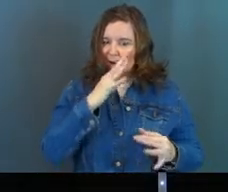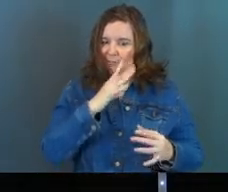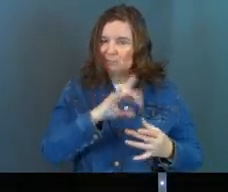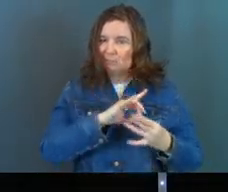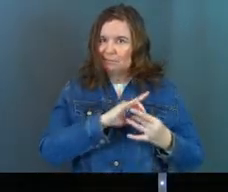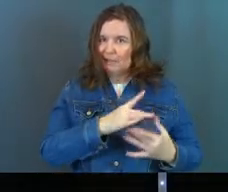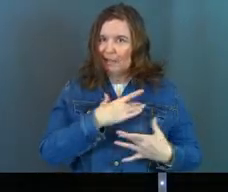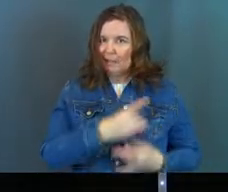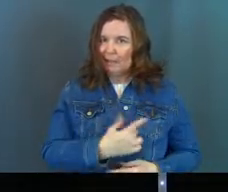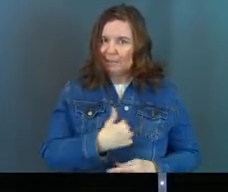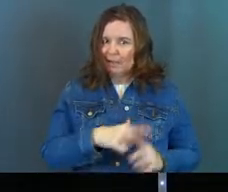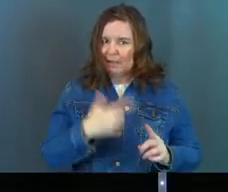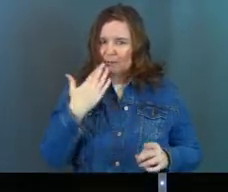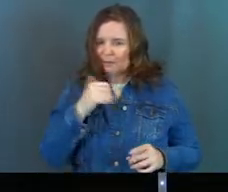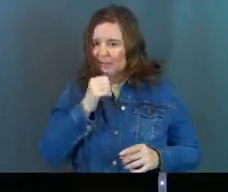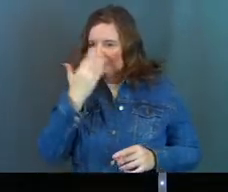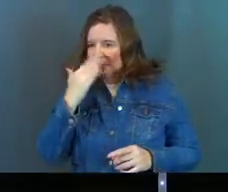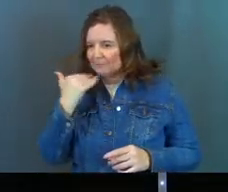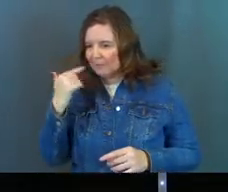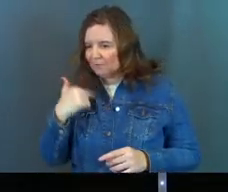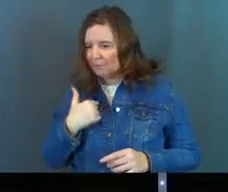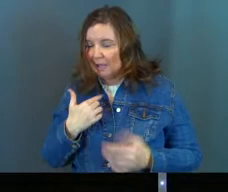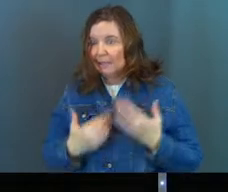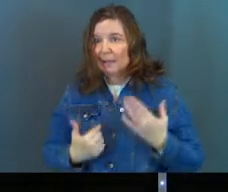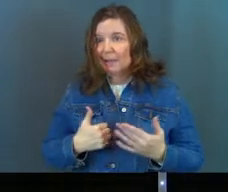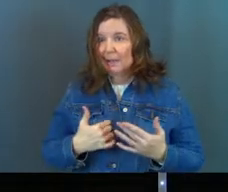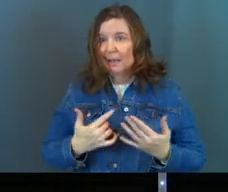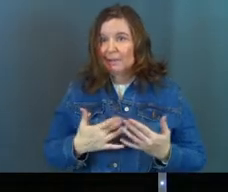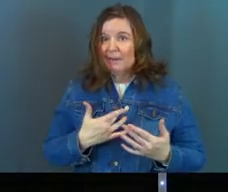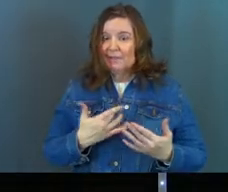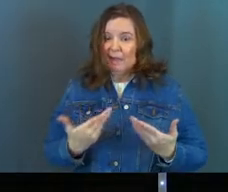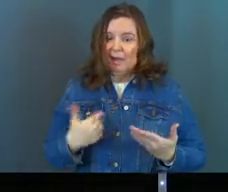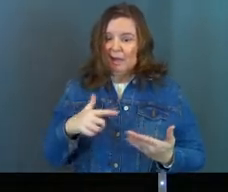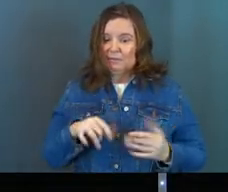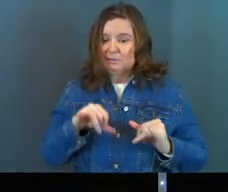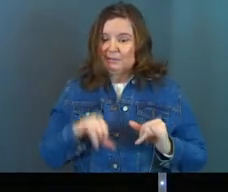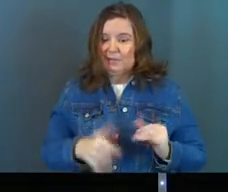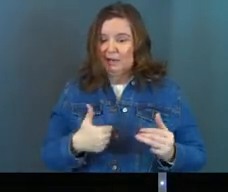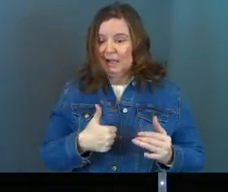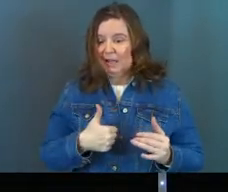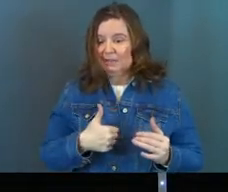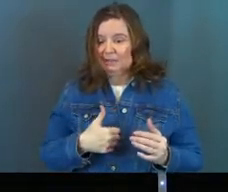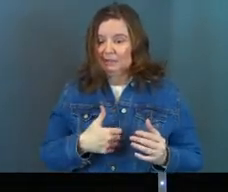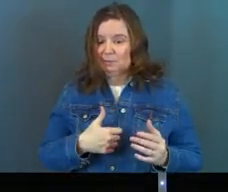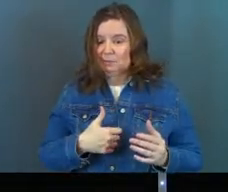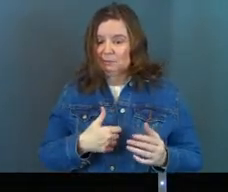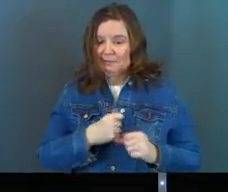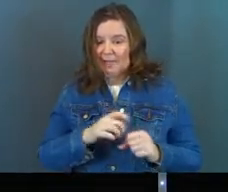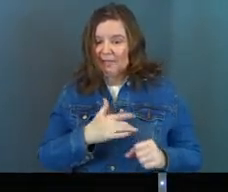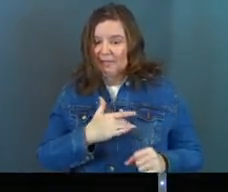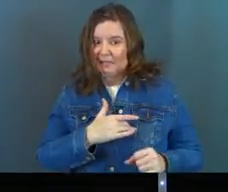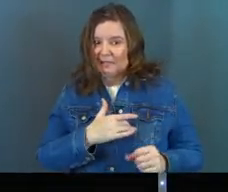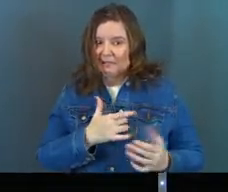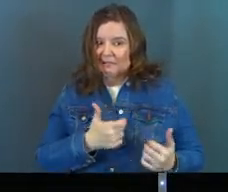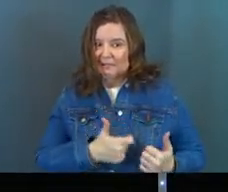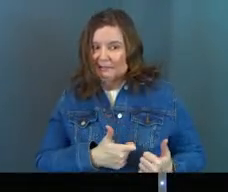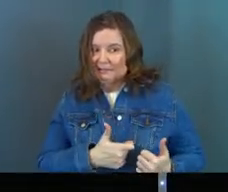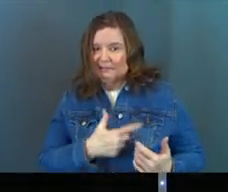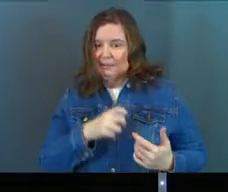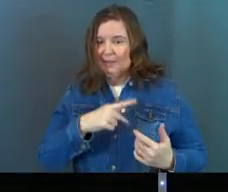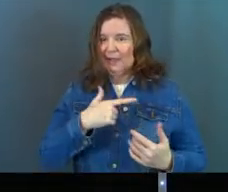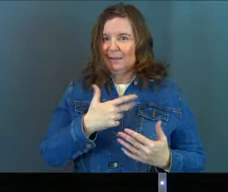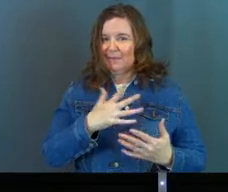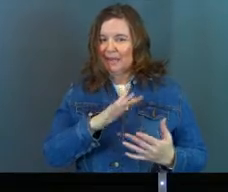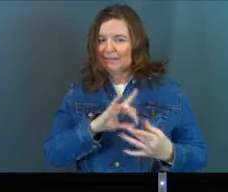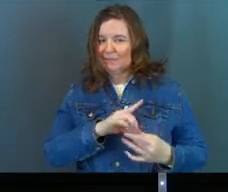to me, but I know that this isn't God's best for me, and maybe I'm going to feel like I've got to stay here and I've got to spare their feelings and have a conversation and say, yeah,